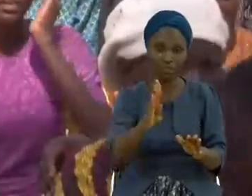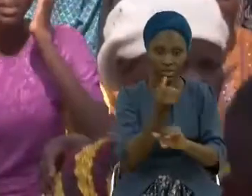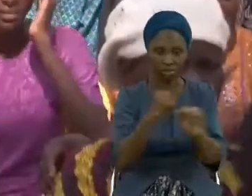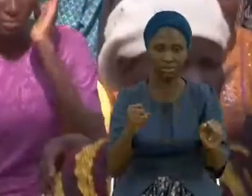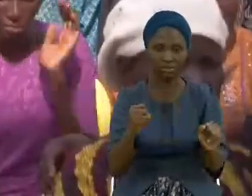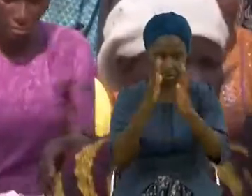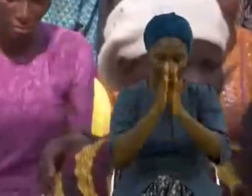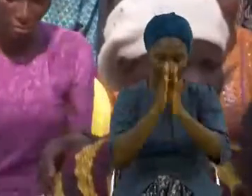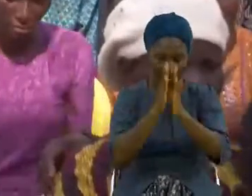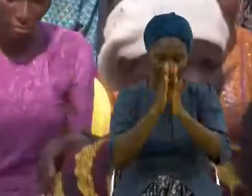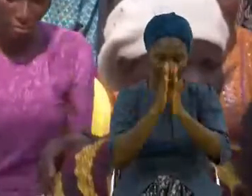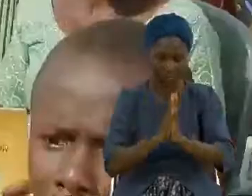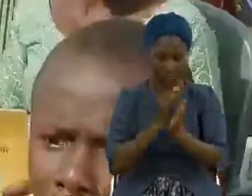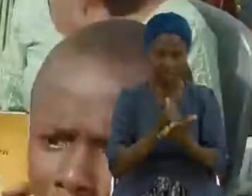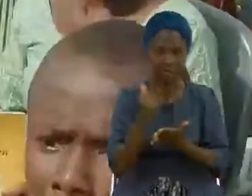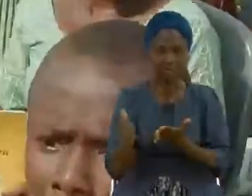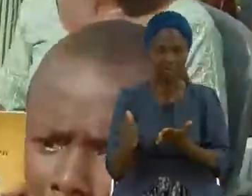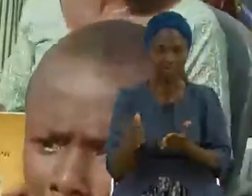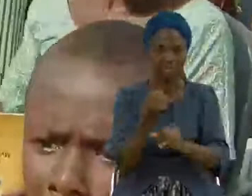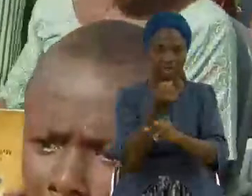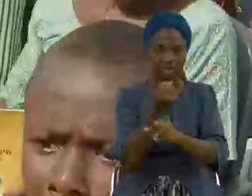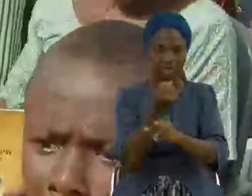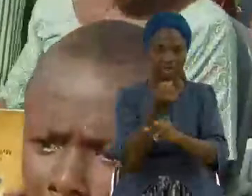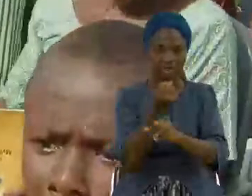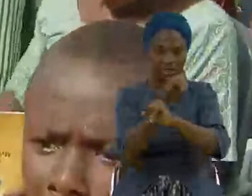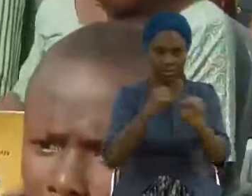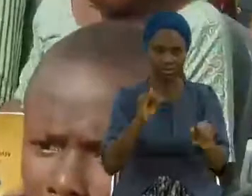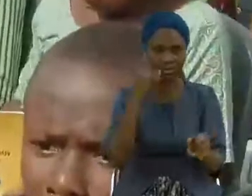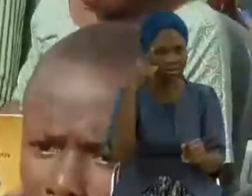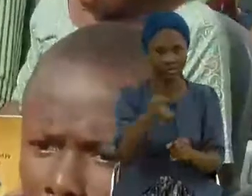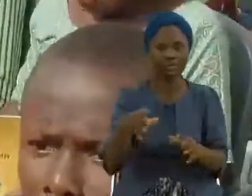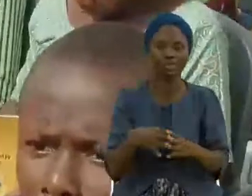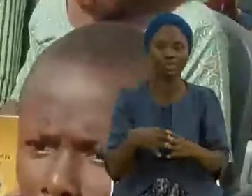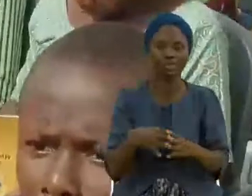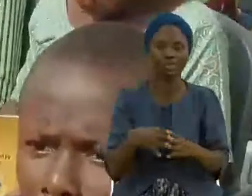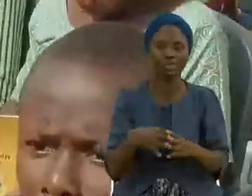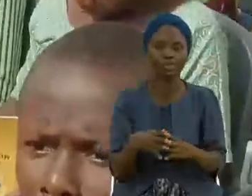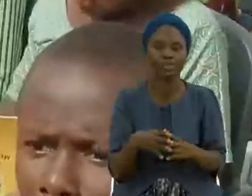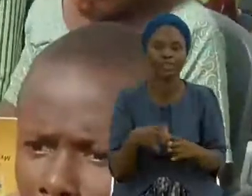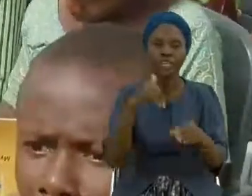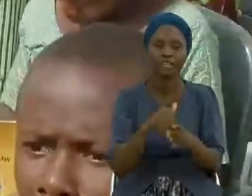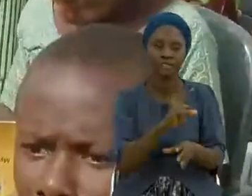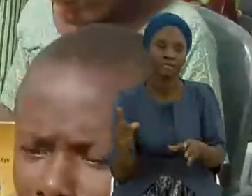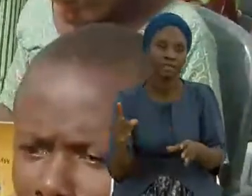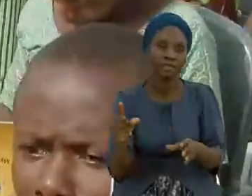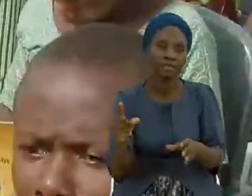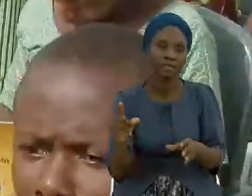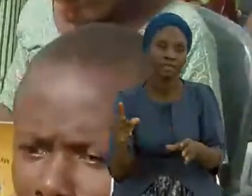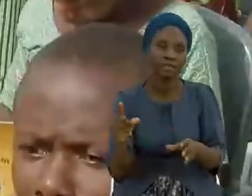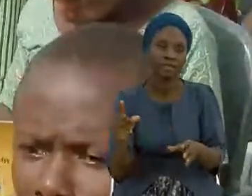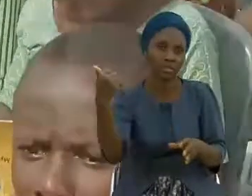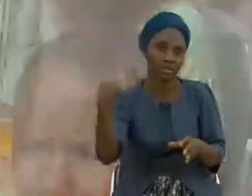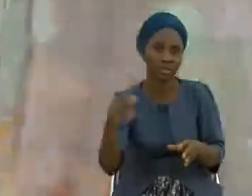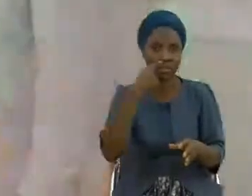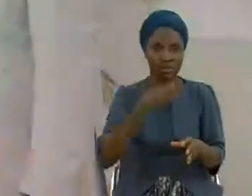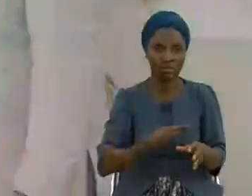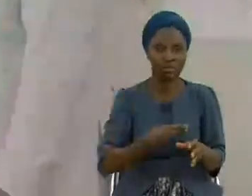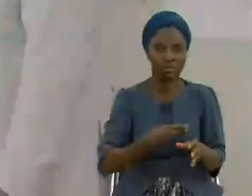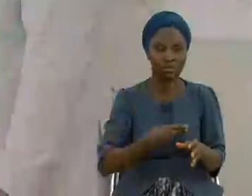you in verse 10 it helps us investigate for what the heart